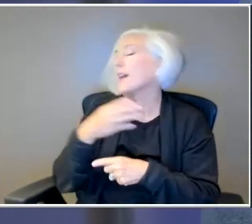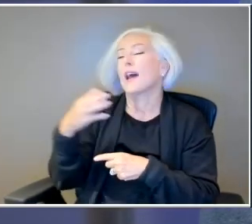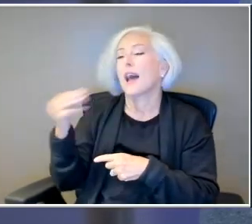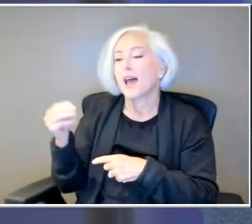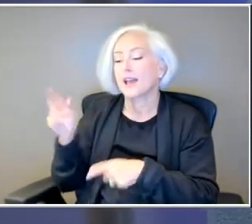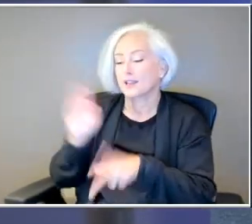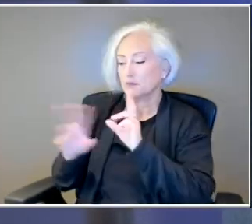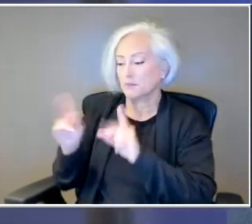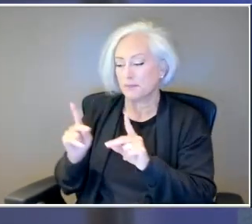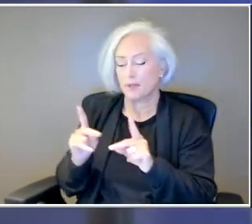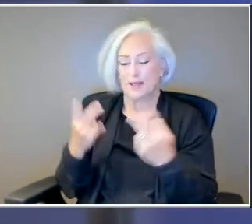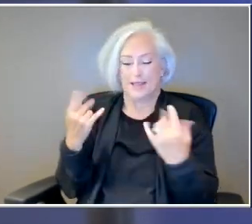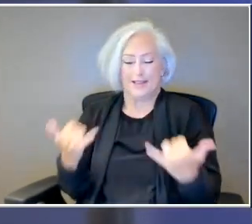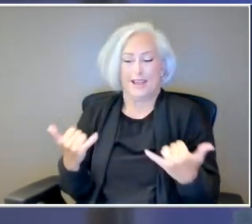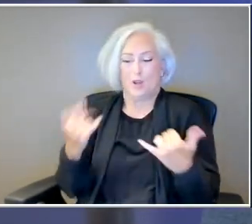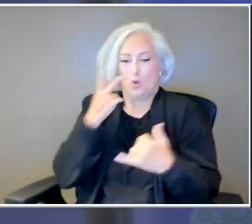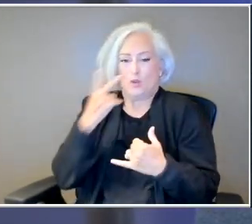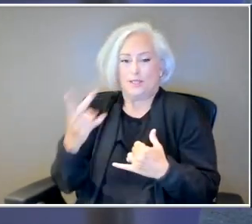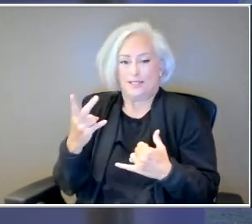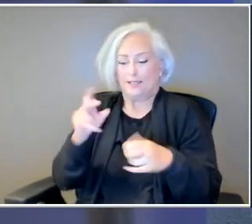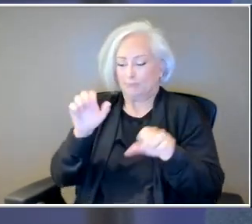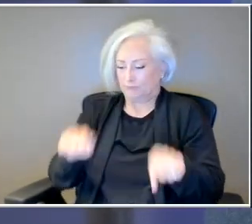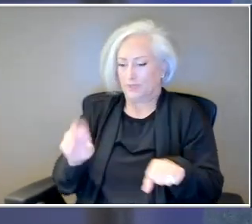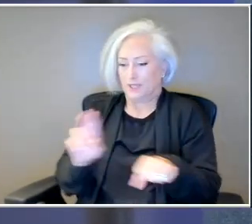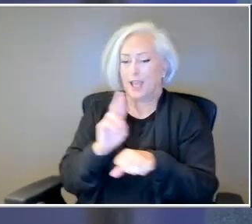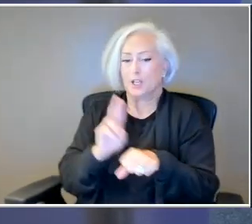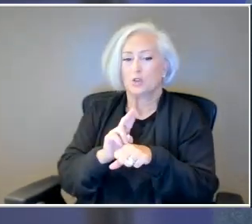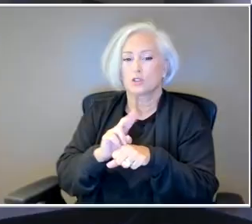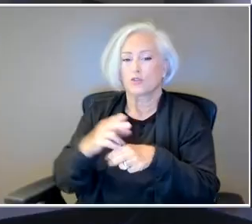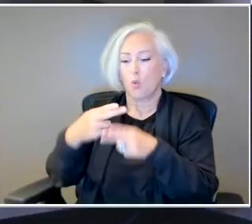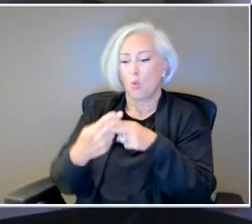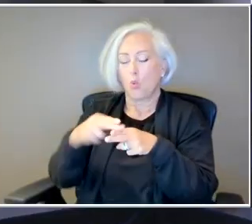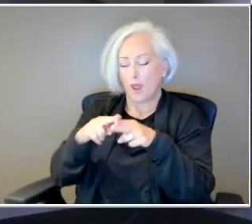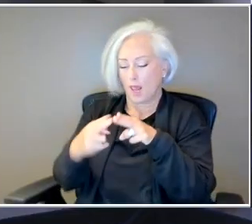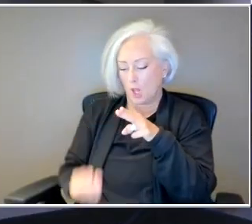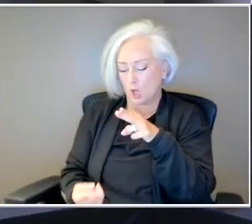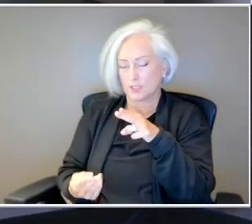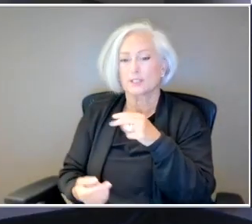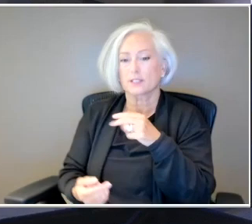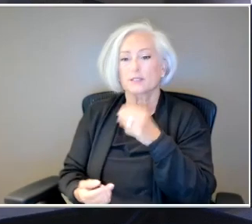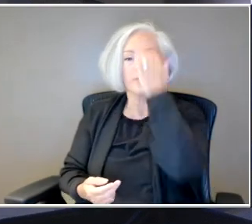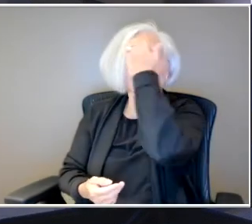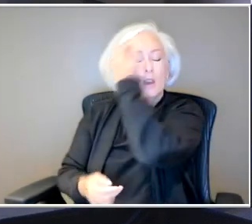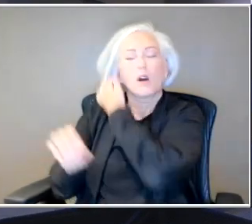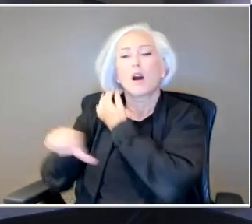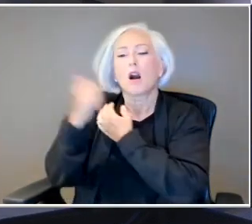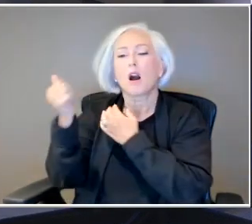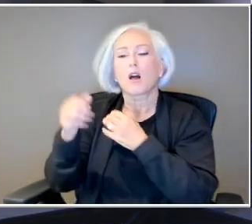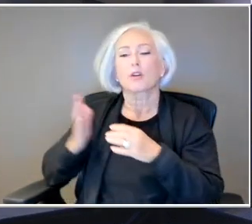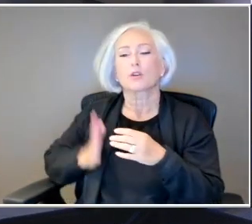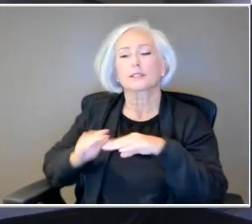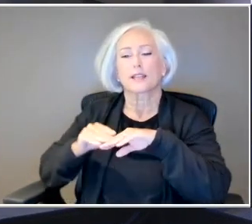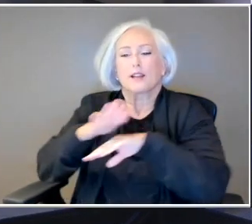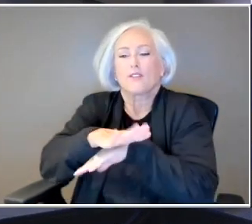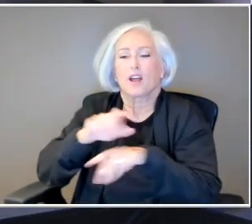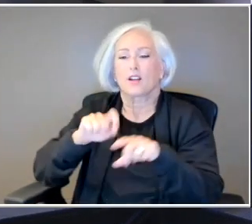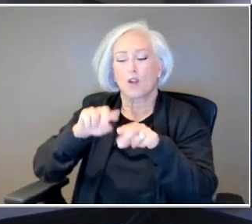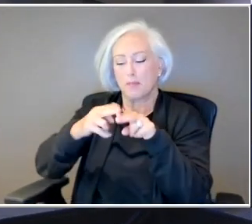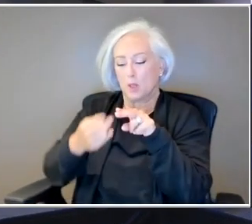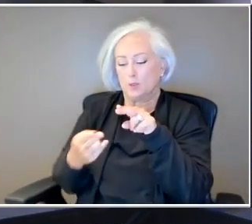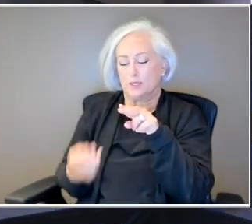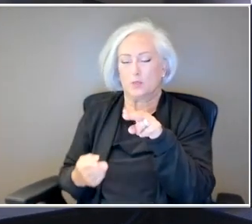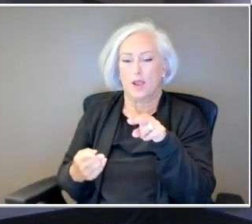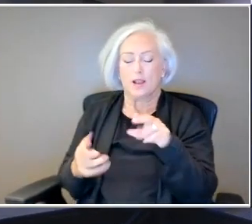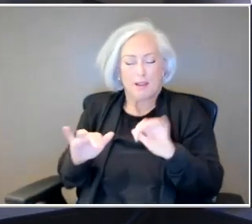where we're at today, which is it's a powerful tool for weight loss. So we know there's side effects from losing weight. How do you know it's the side effects of